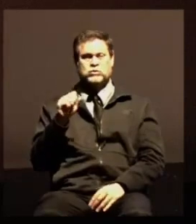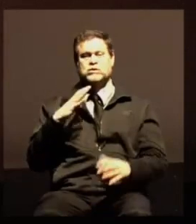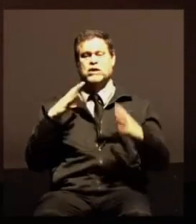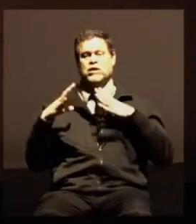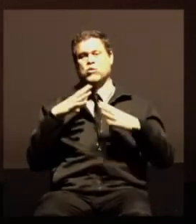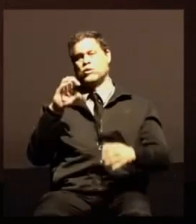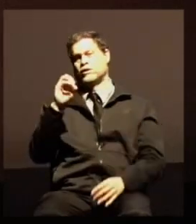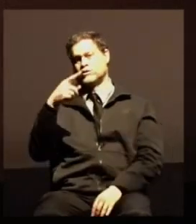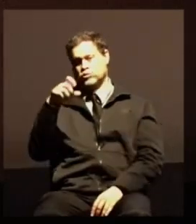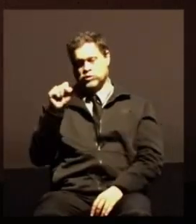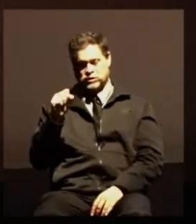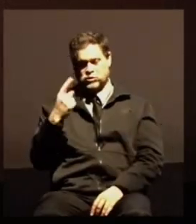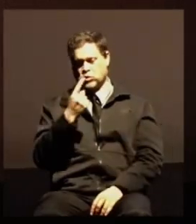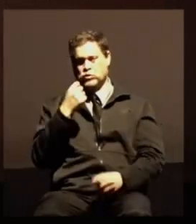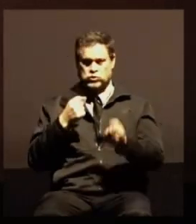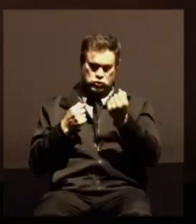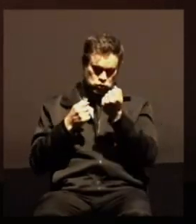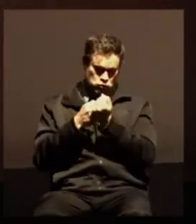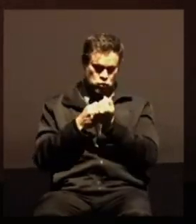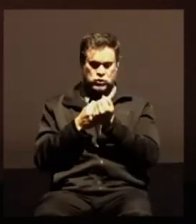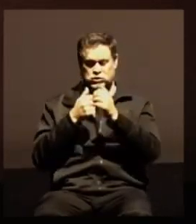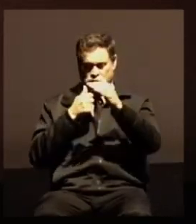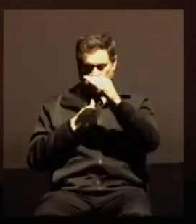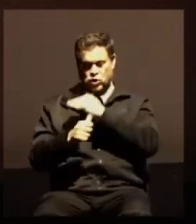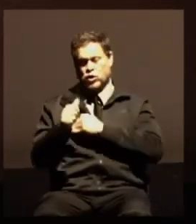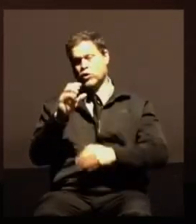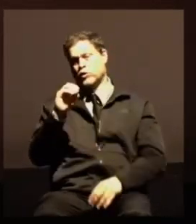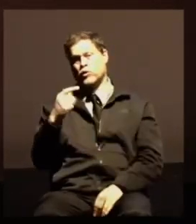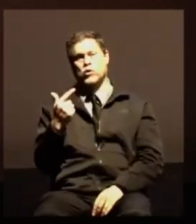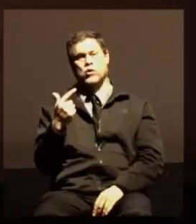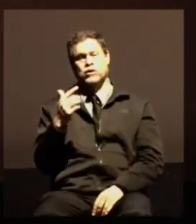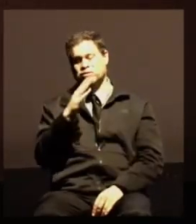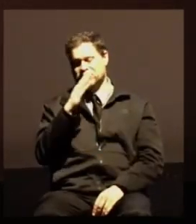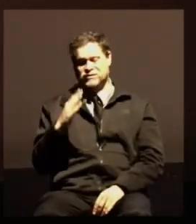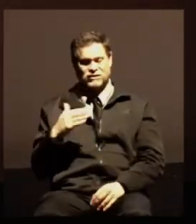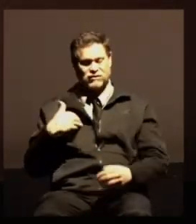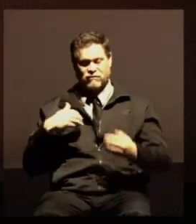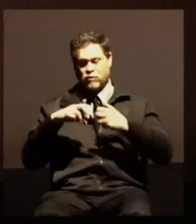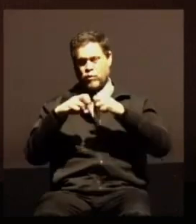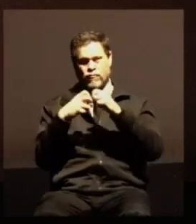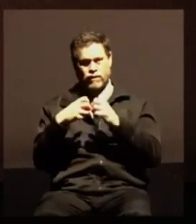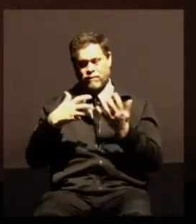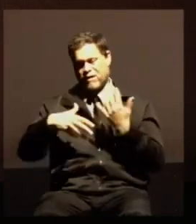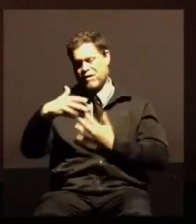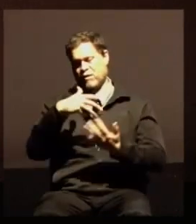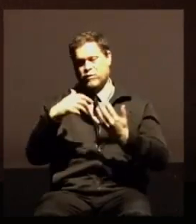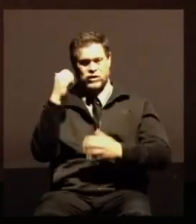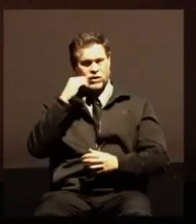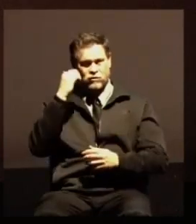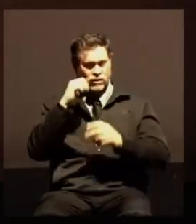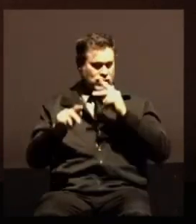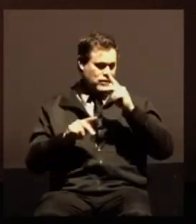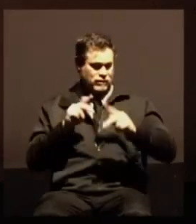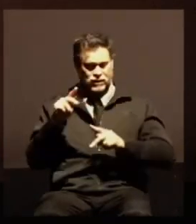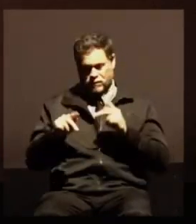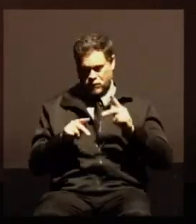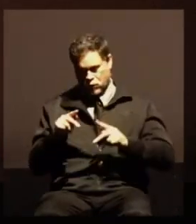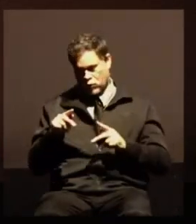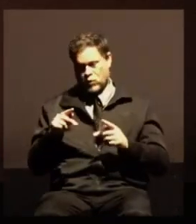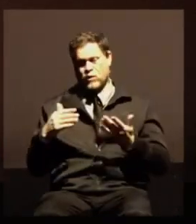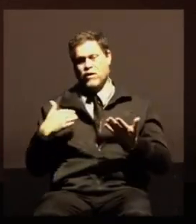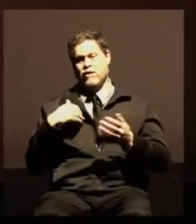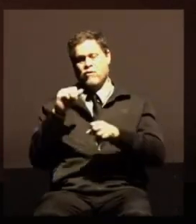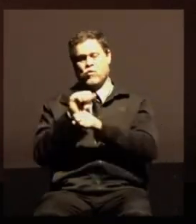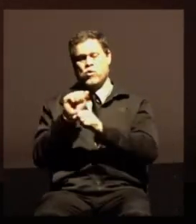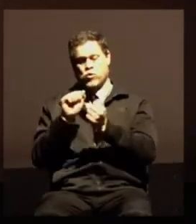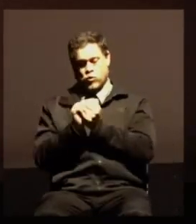always supports the underdog. It always has, never has a problem hanging with your everyday people. But though I have